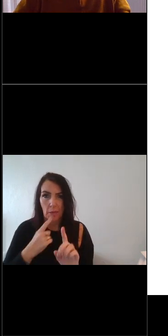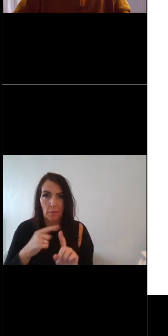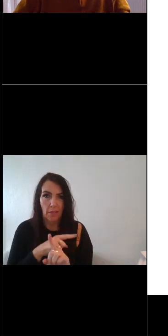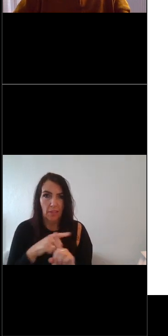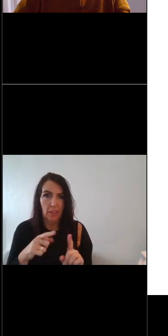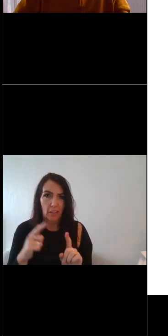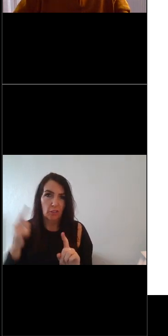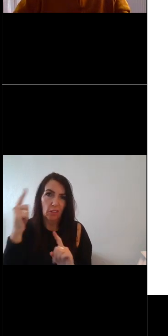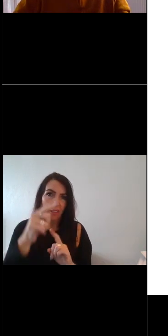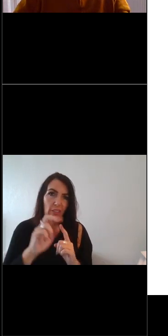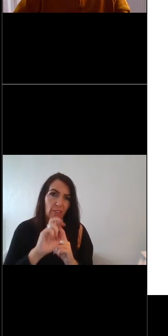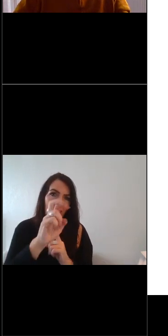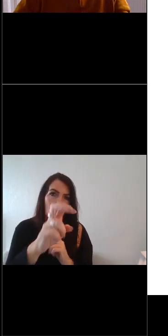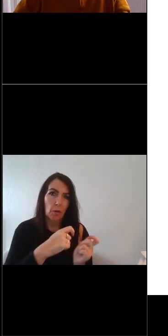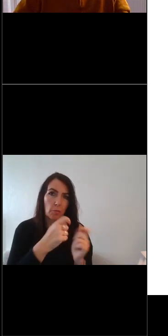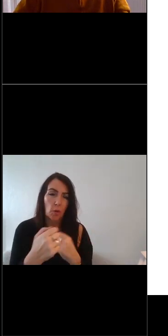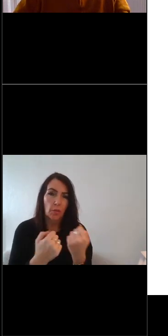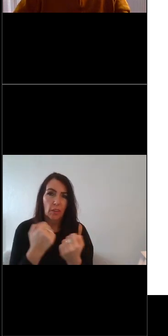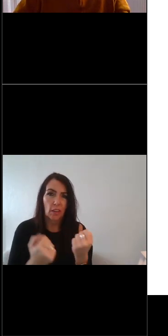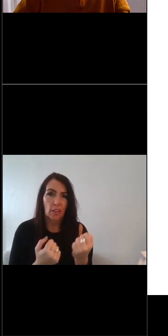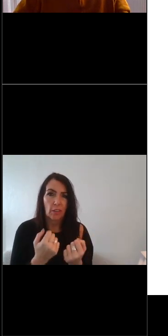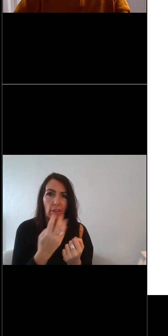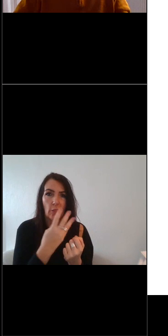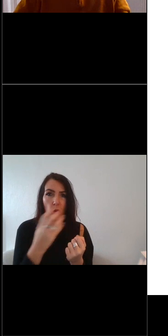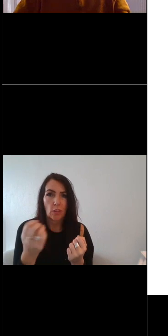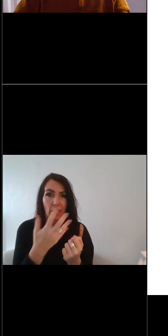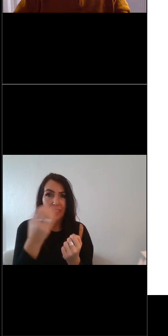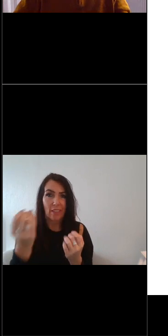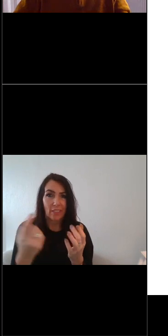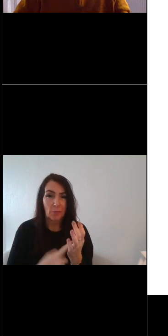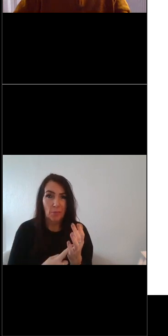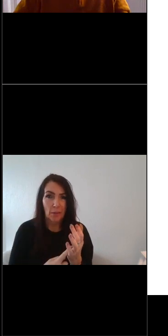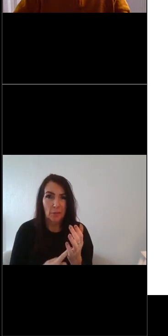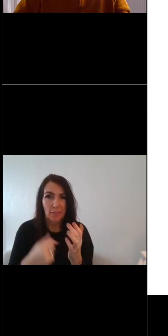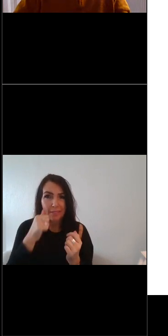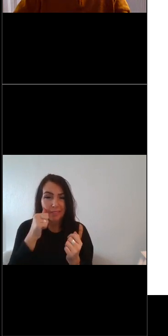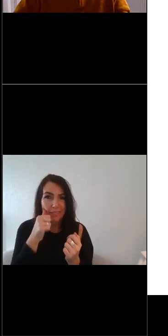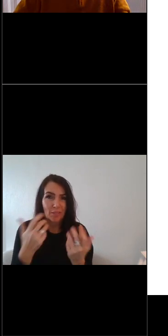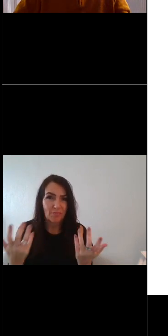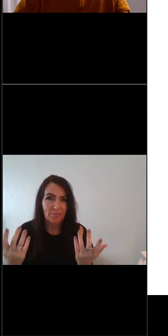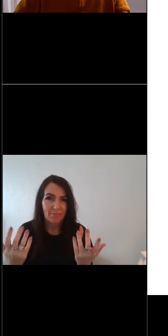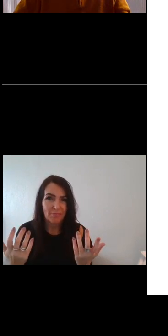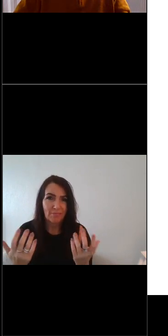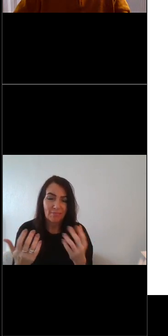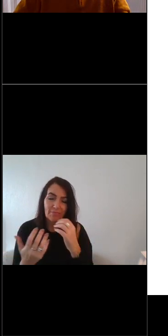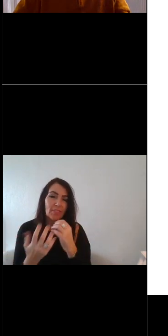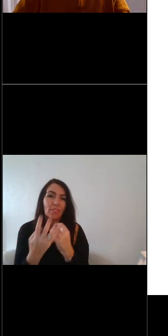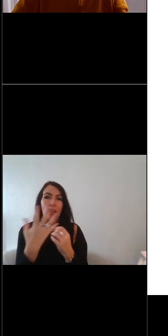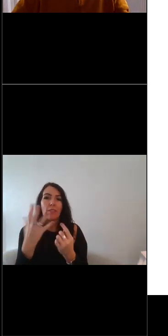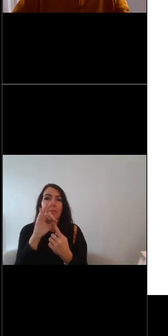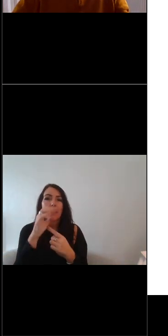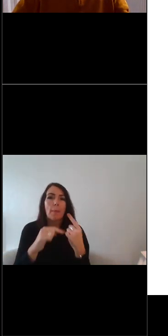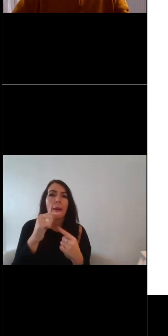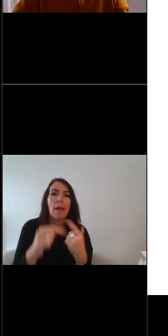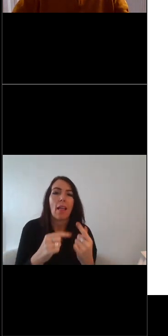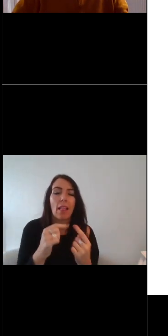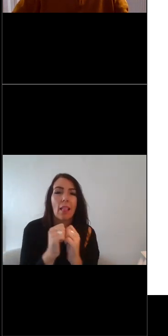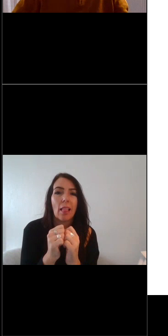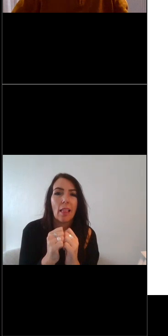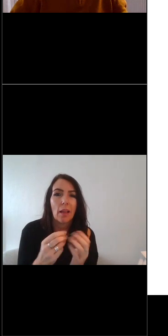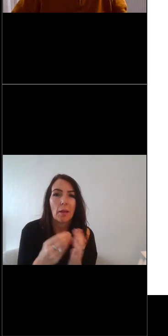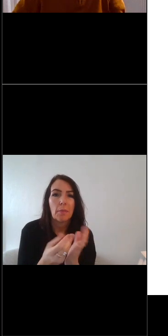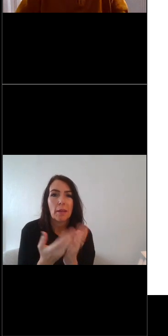long way who bought their cars for £400 or £500 on the basis of the fact that the 45 per mile paid them back a lot